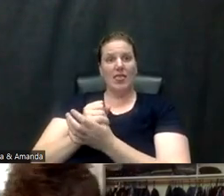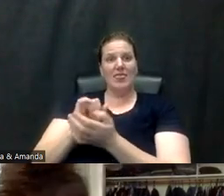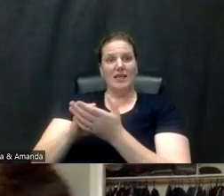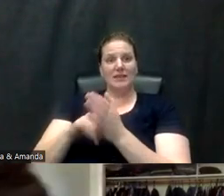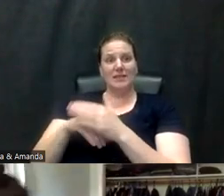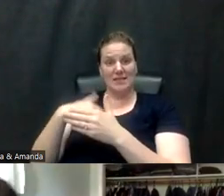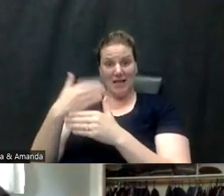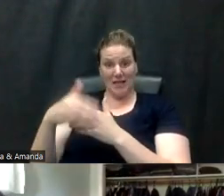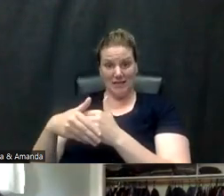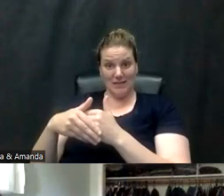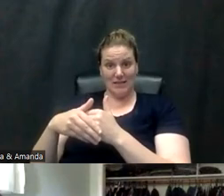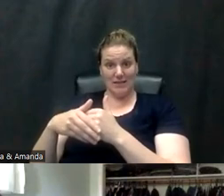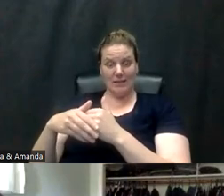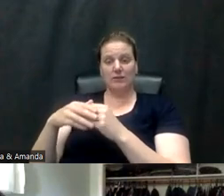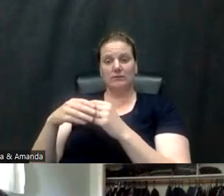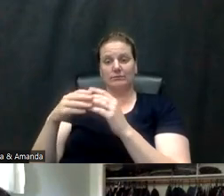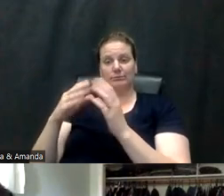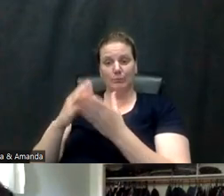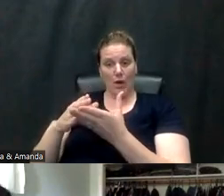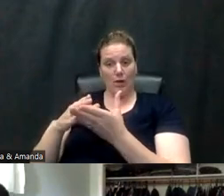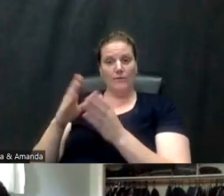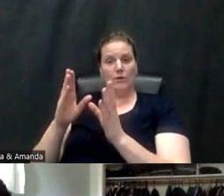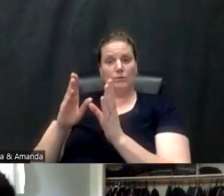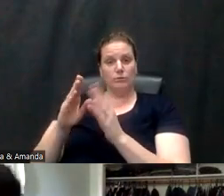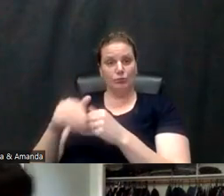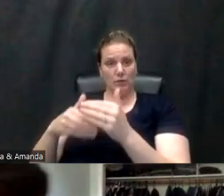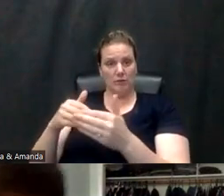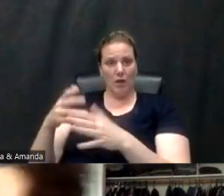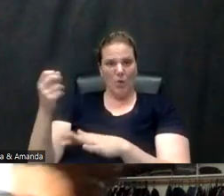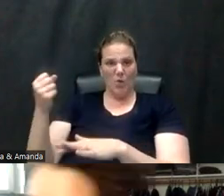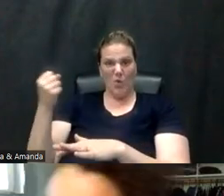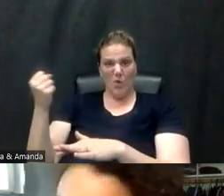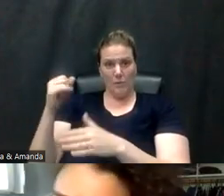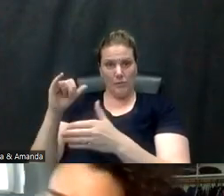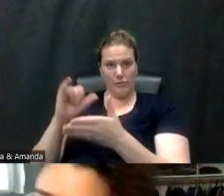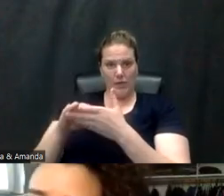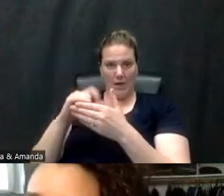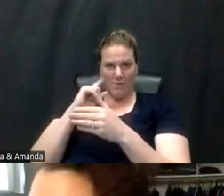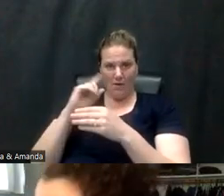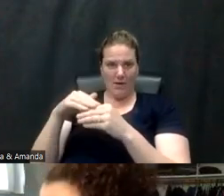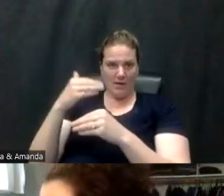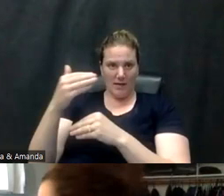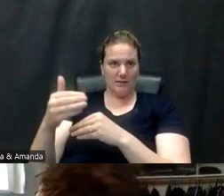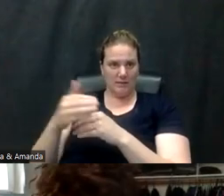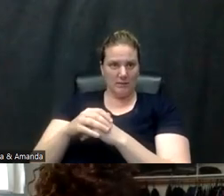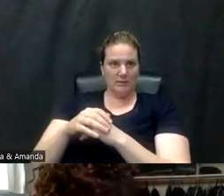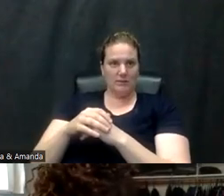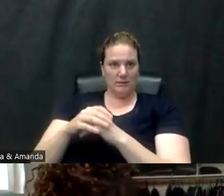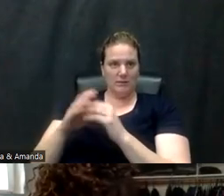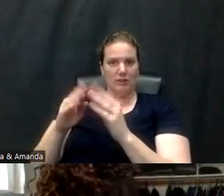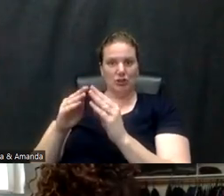section of the process here. So I will reserve that for our next